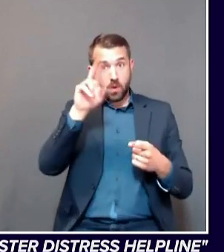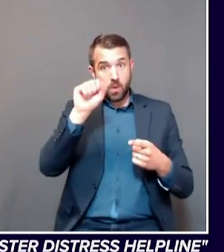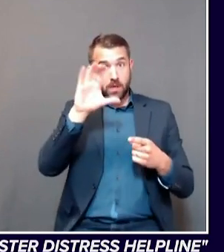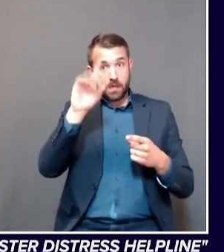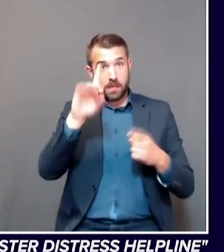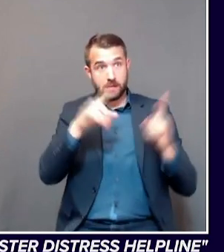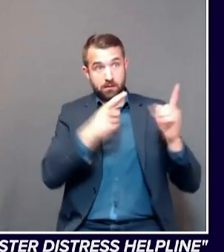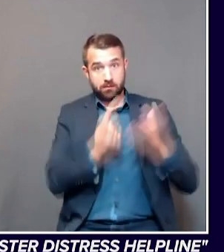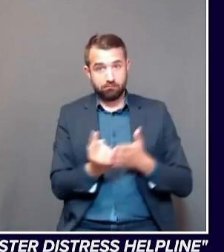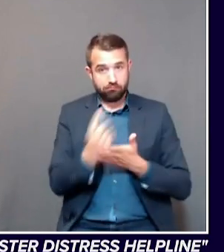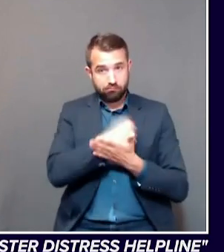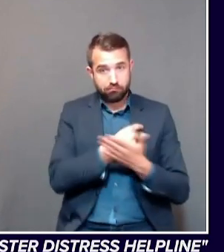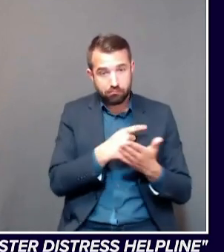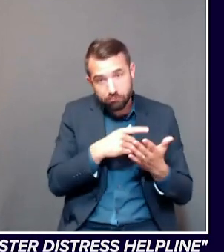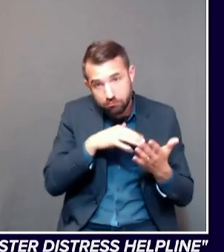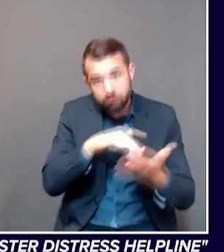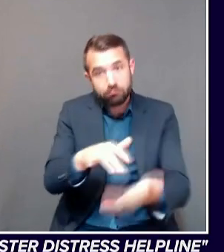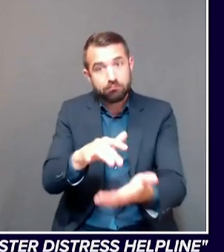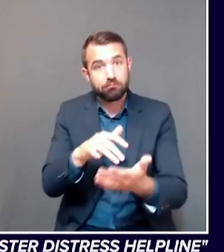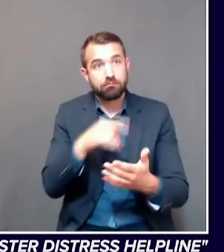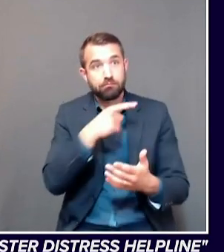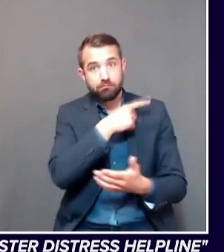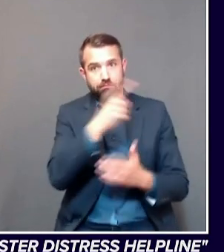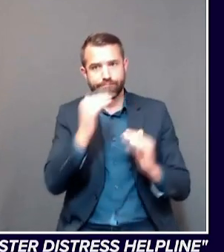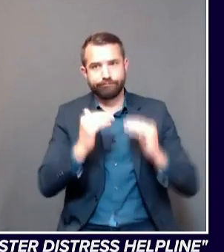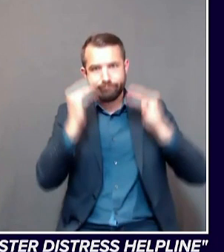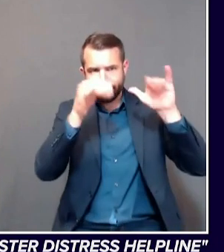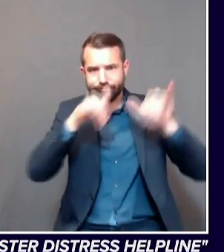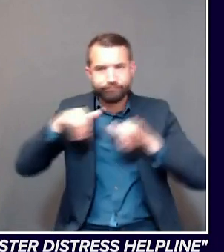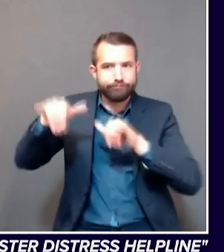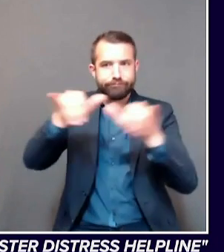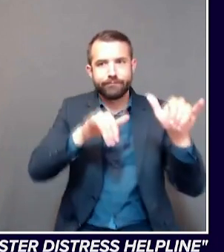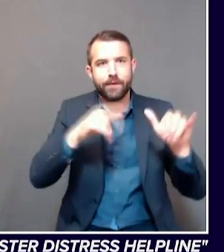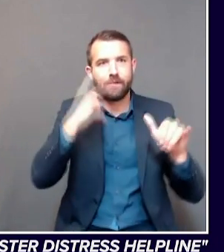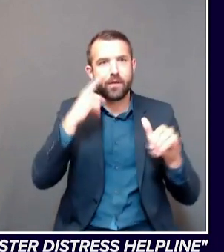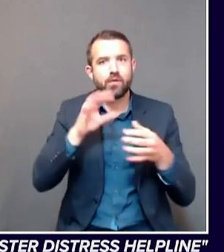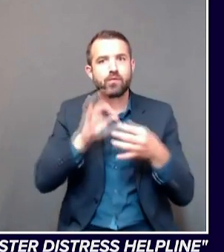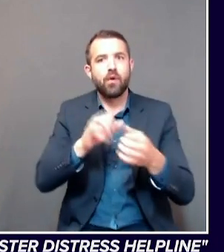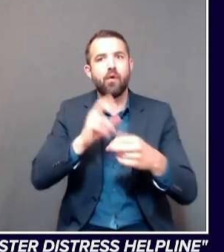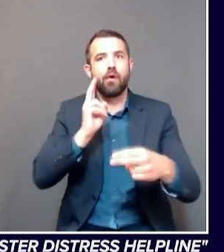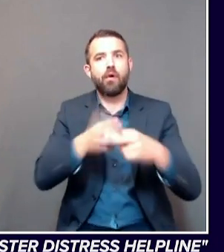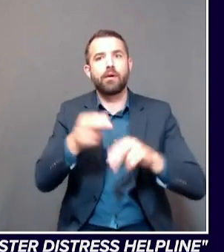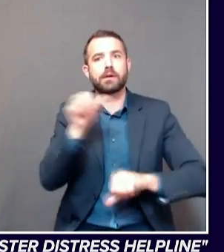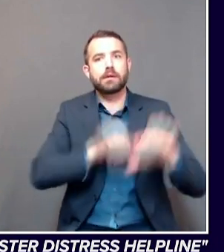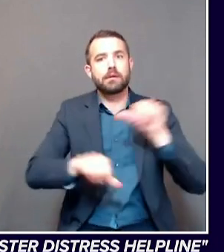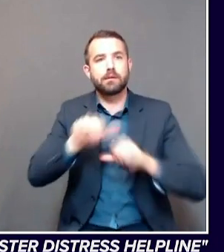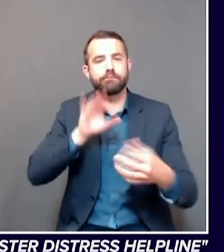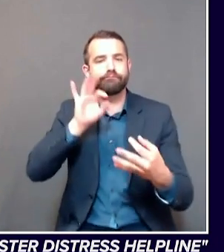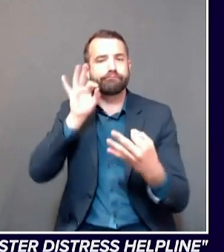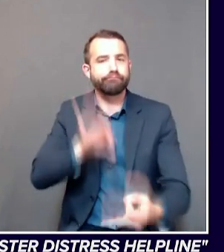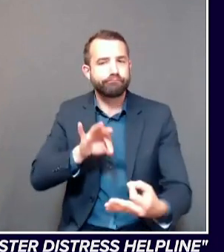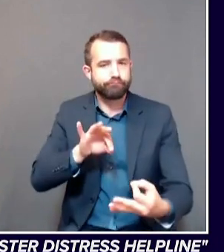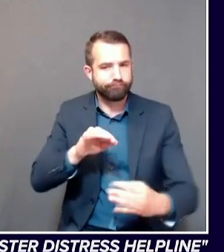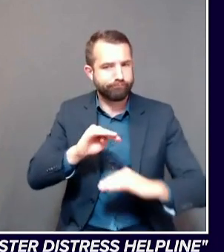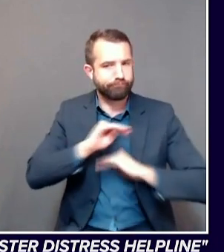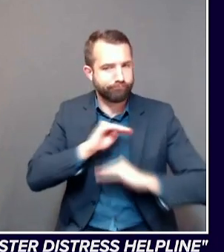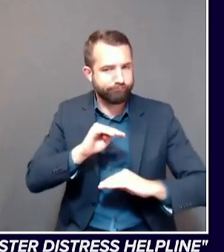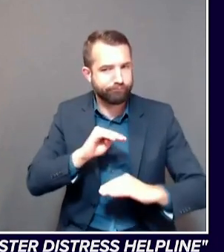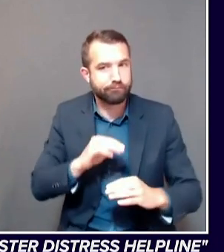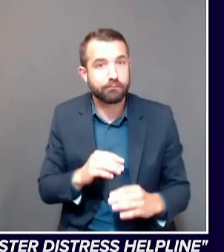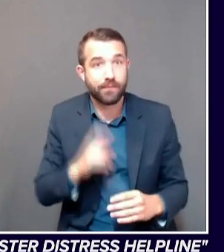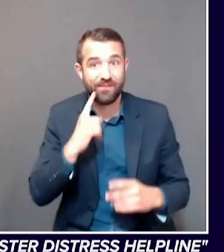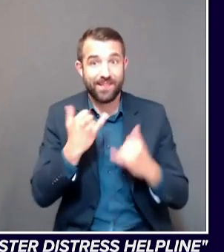sure that it meets all their exacting standards for scientific accuracy, it is too early to tell and not something I would put stock in at this